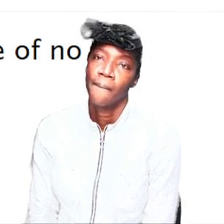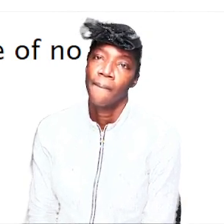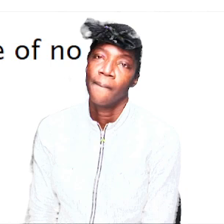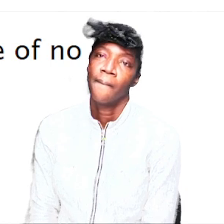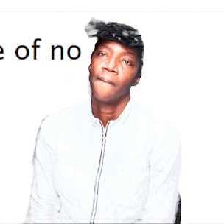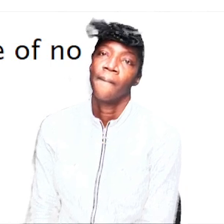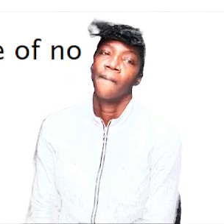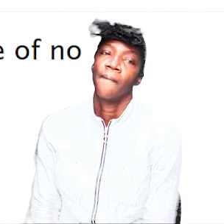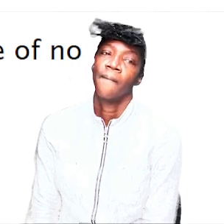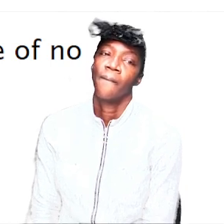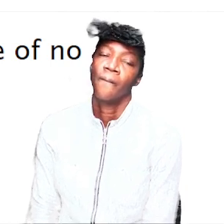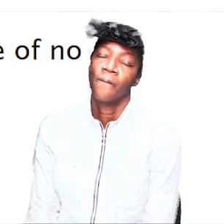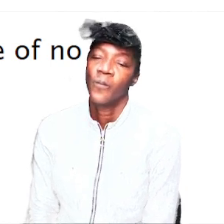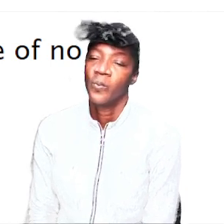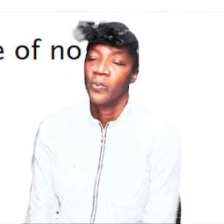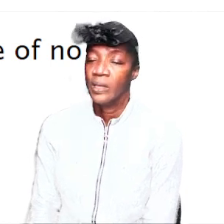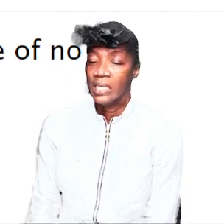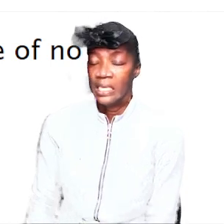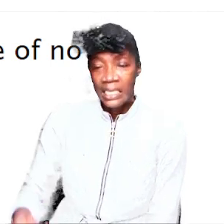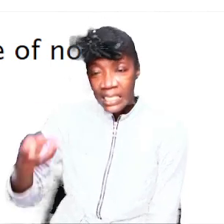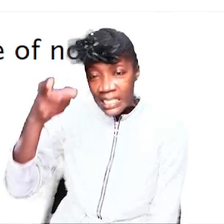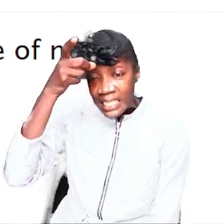David was in hiding